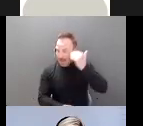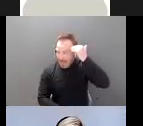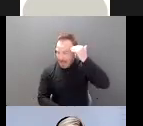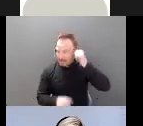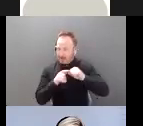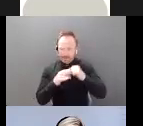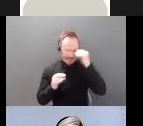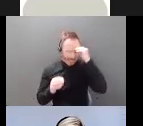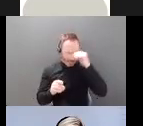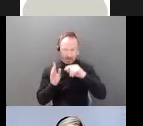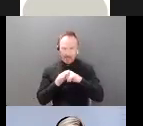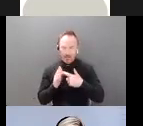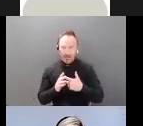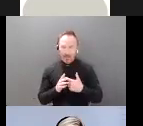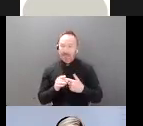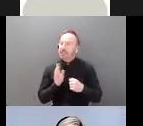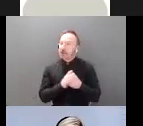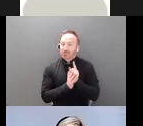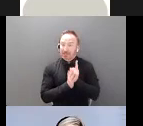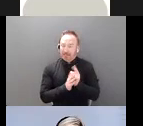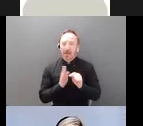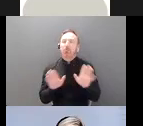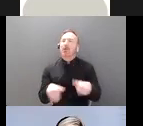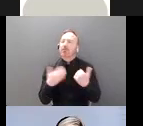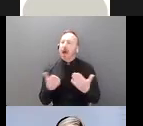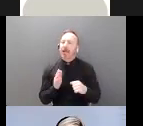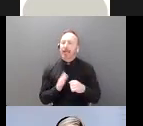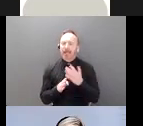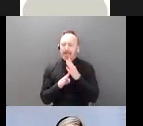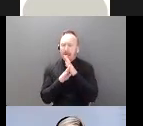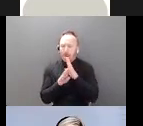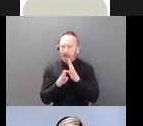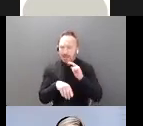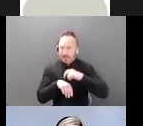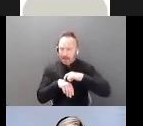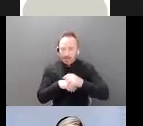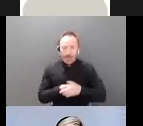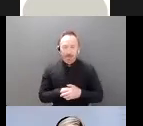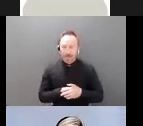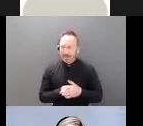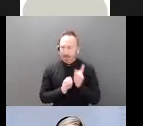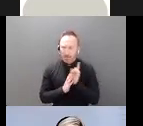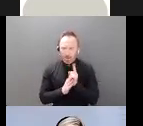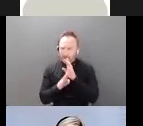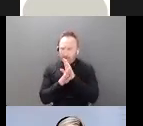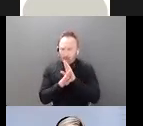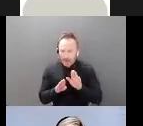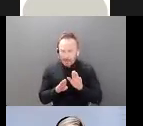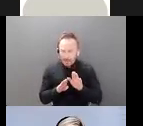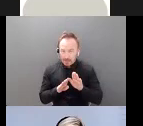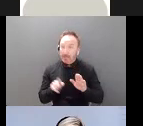minute, and I'm going to give a tiny bit of silence. So I'll prep us with that. And I'm just going to show you the